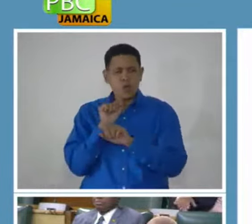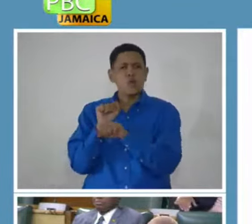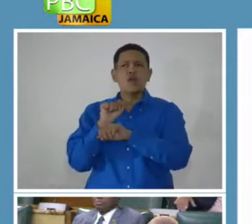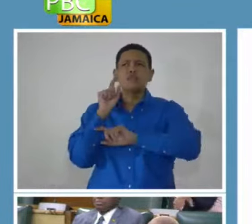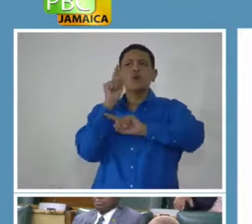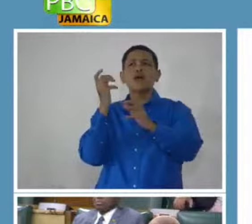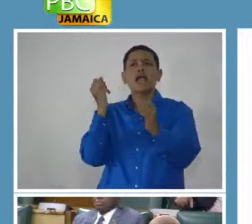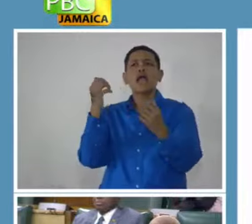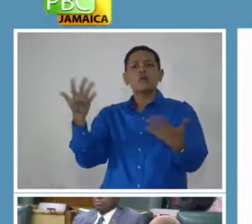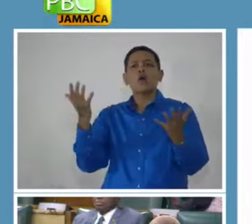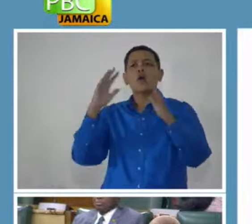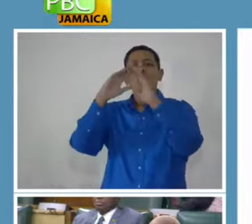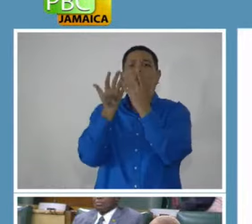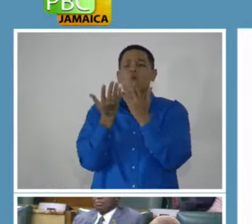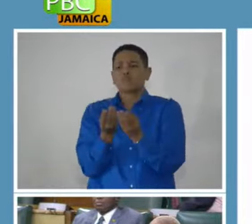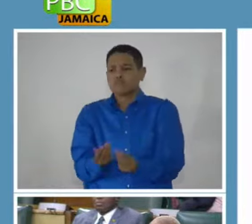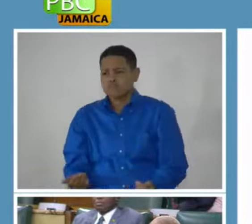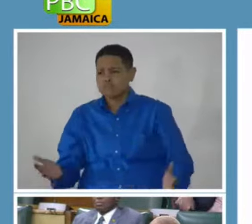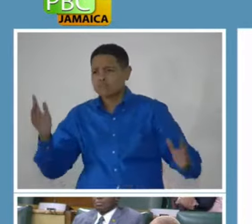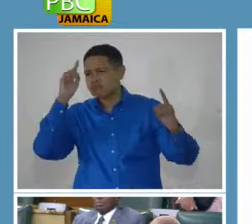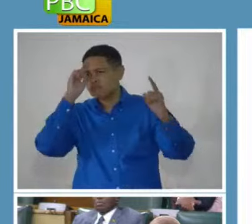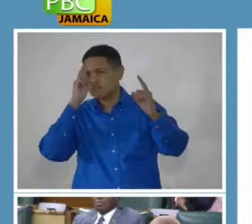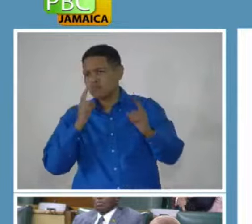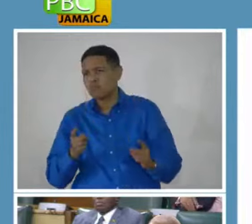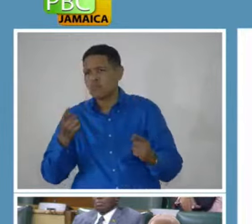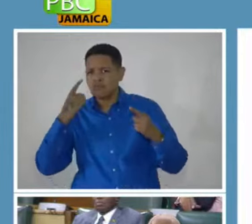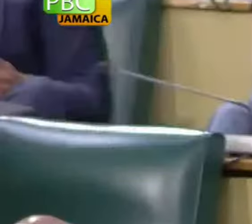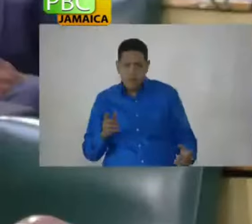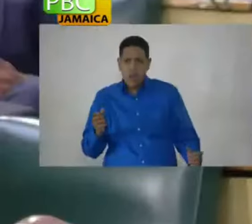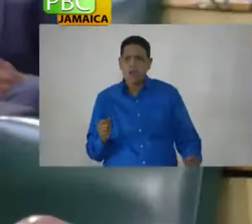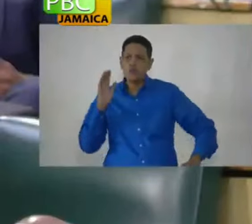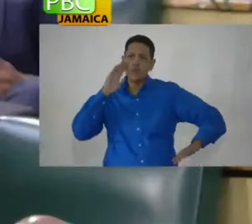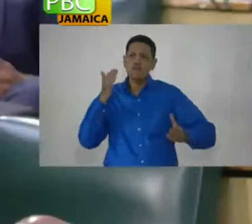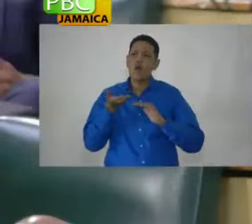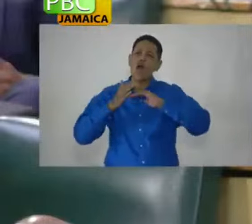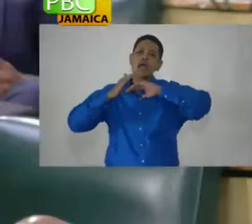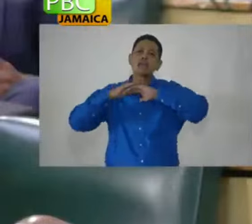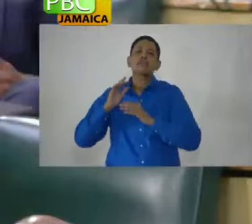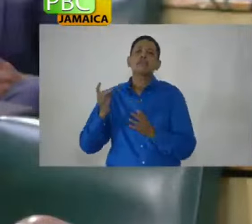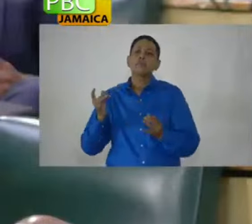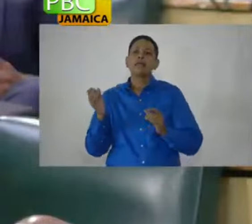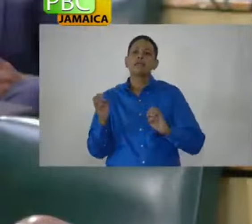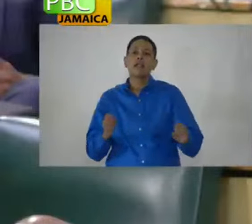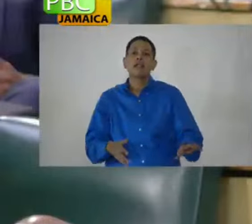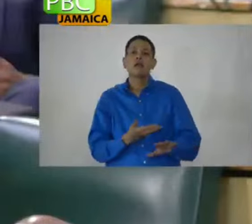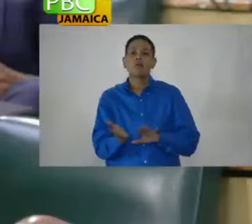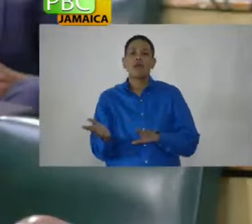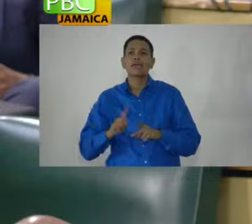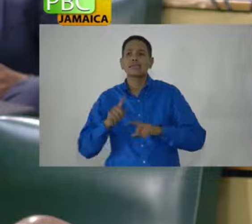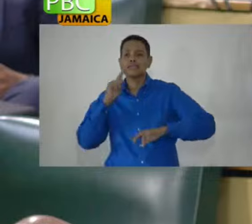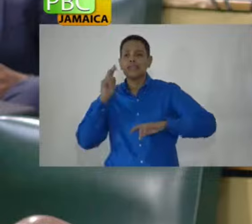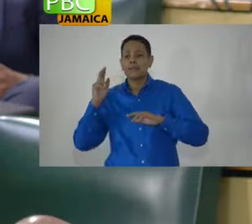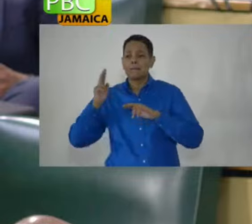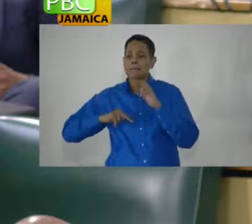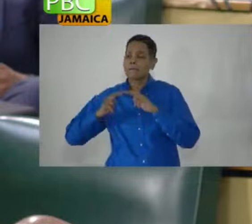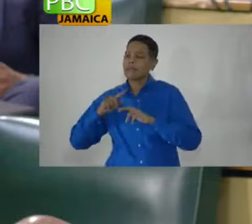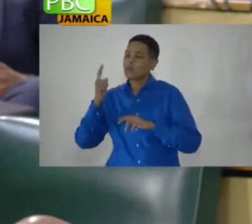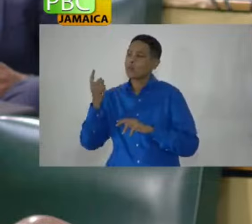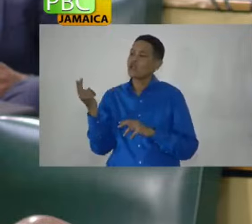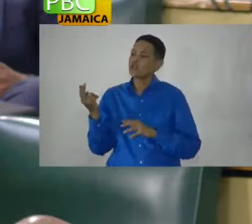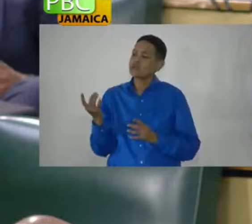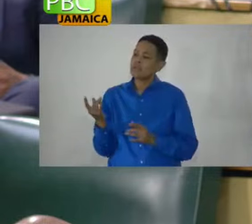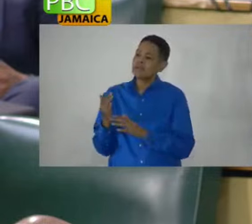establish global resolutions to address the increase in plastic waste, building on the single-use